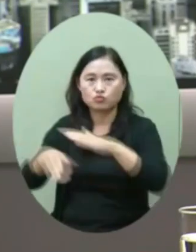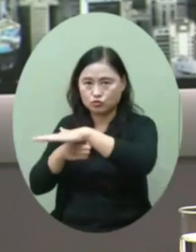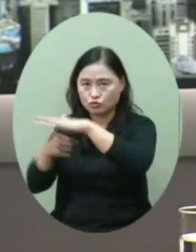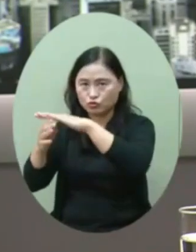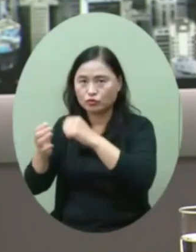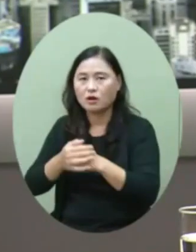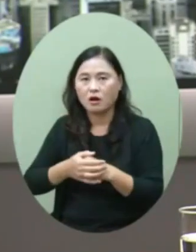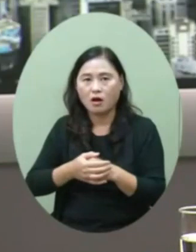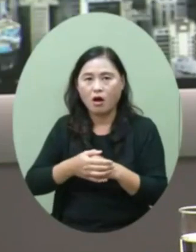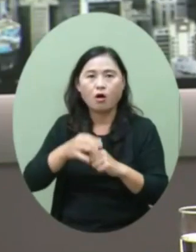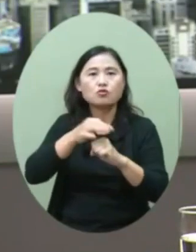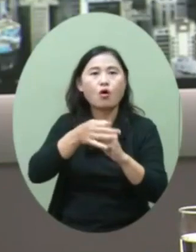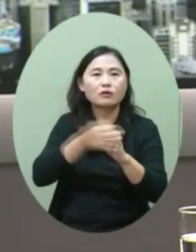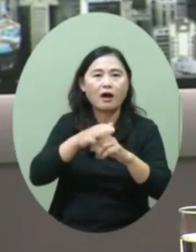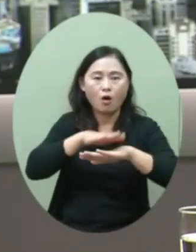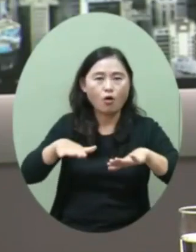in